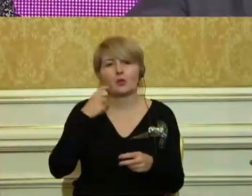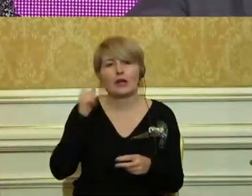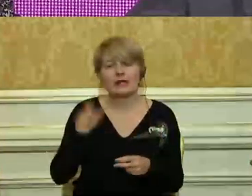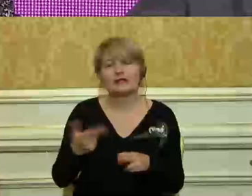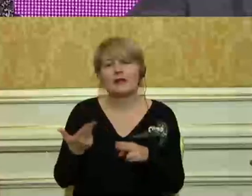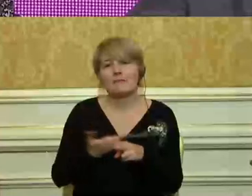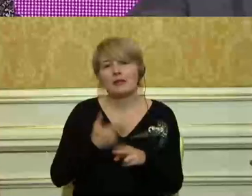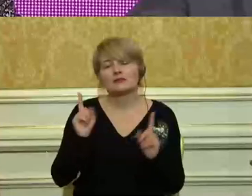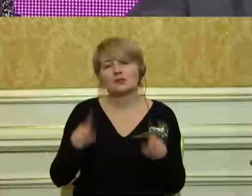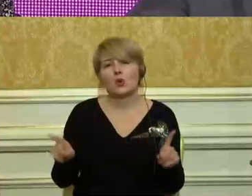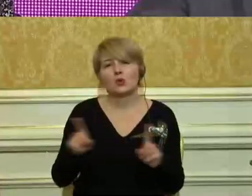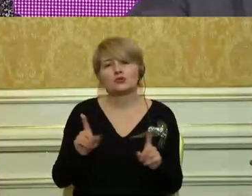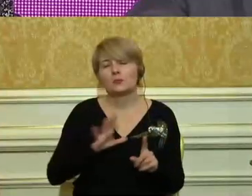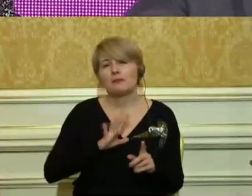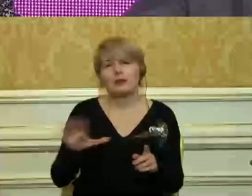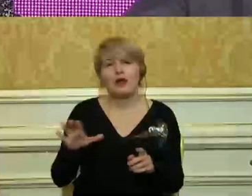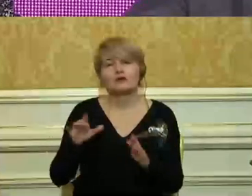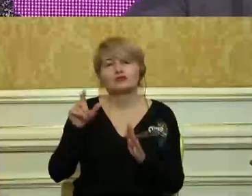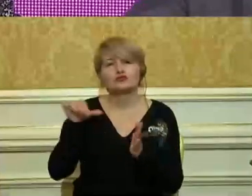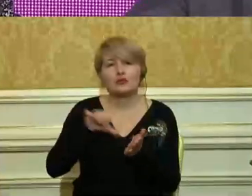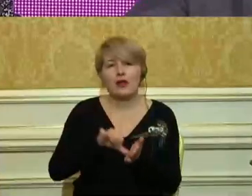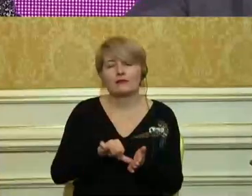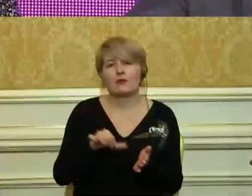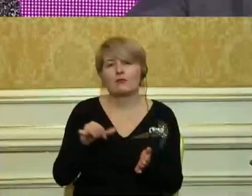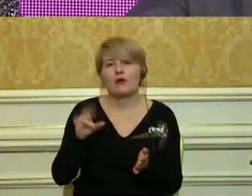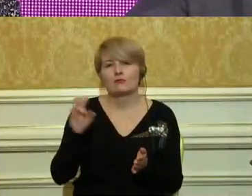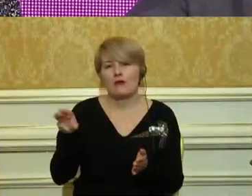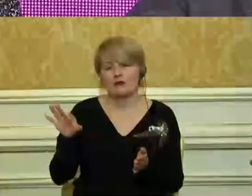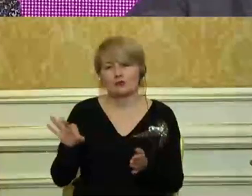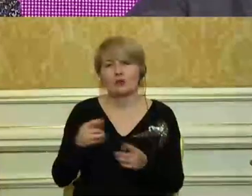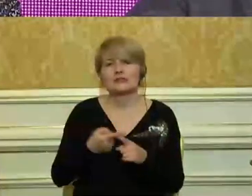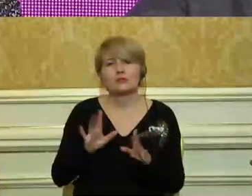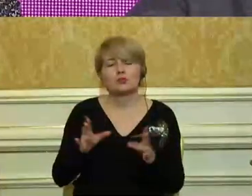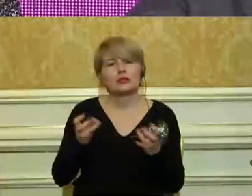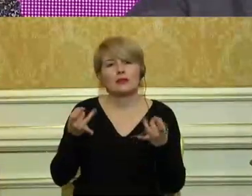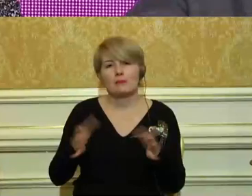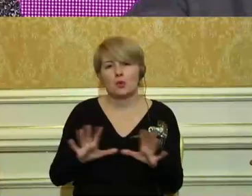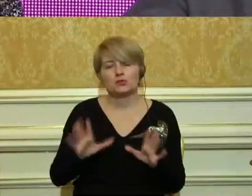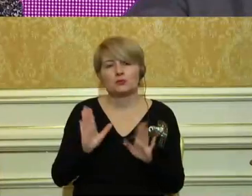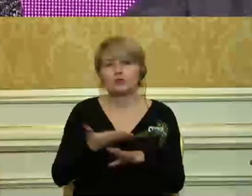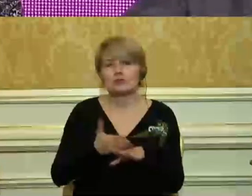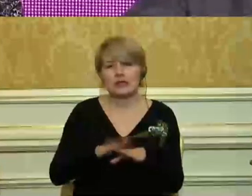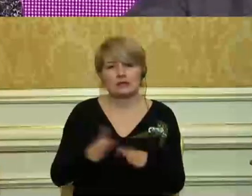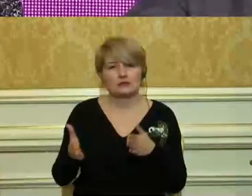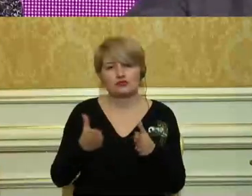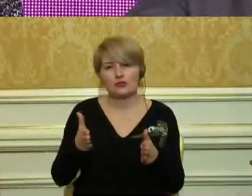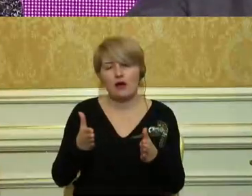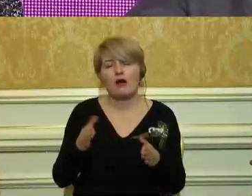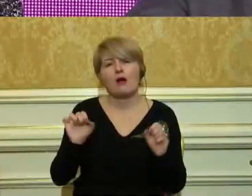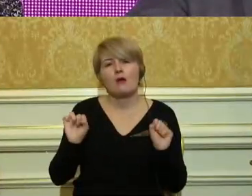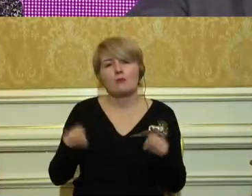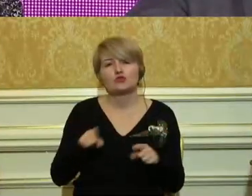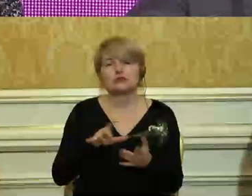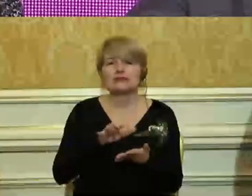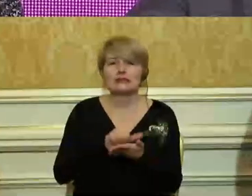membership. It will be not easy way. Maybe it will take time, a lot